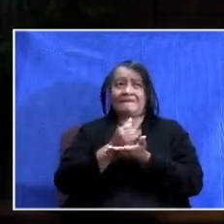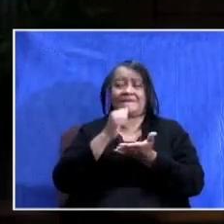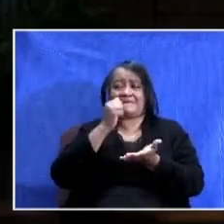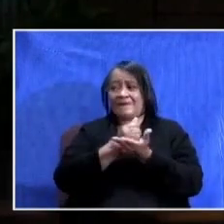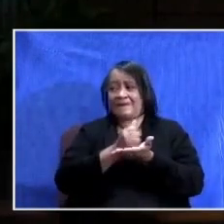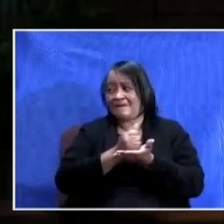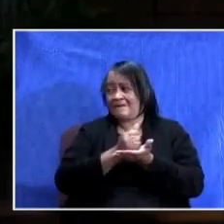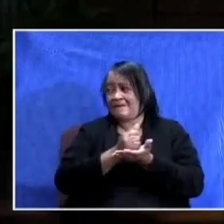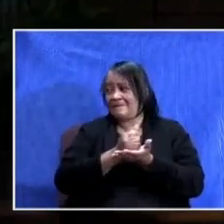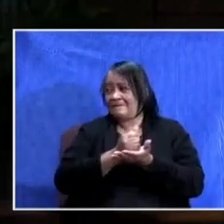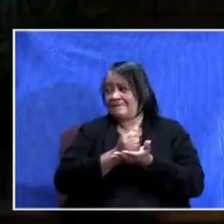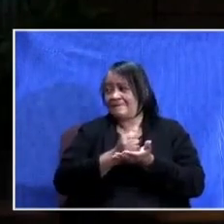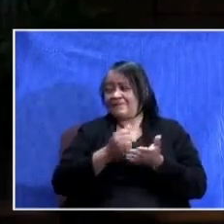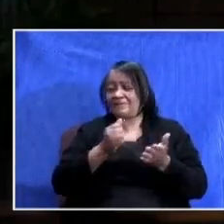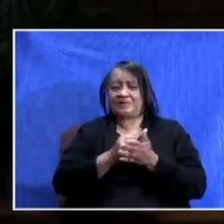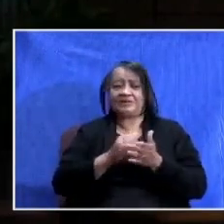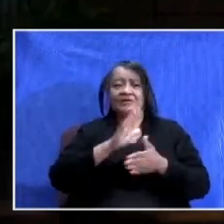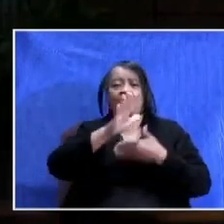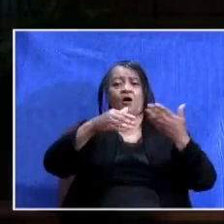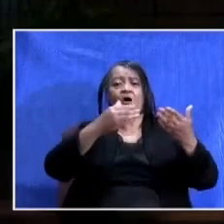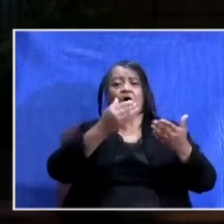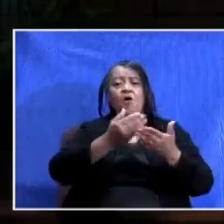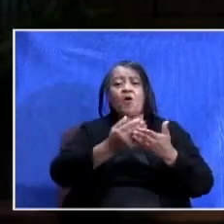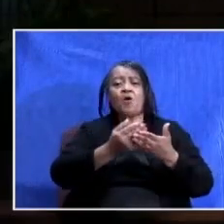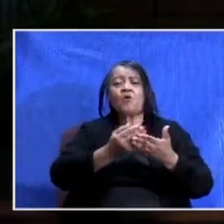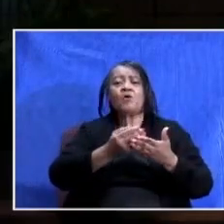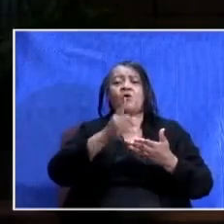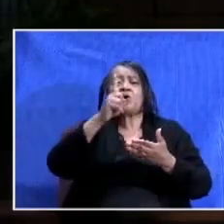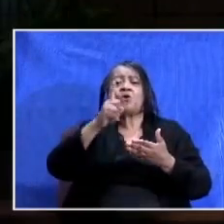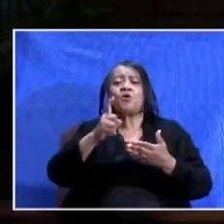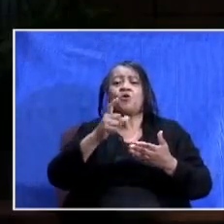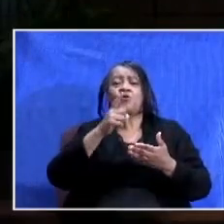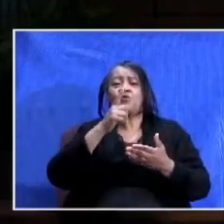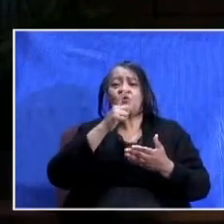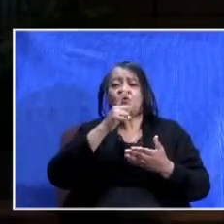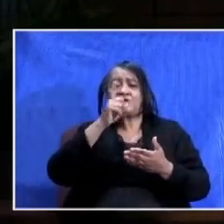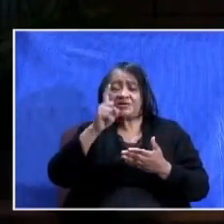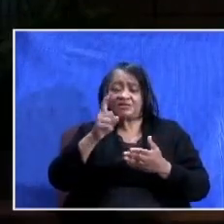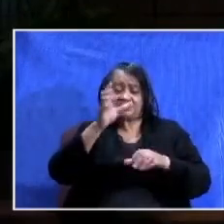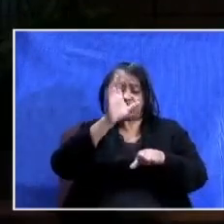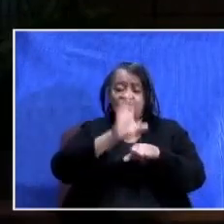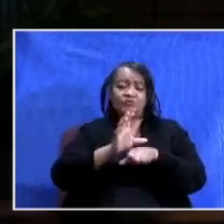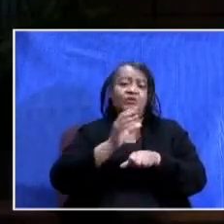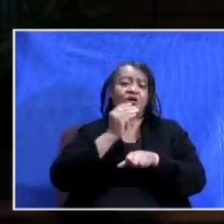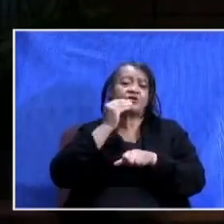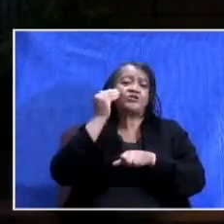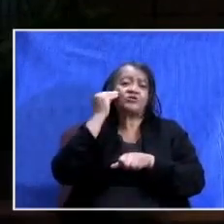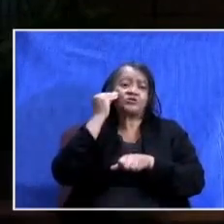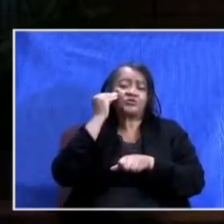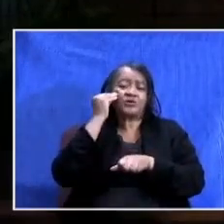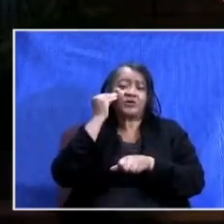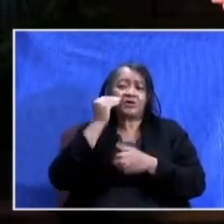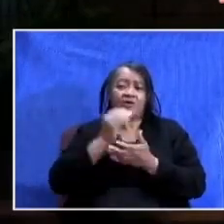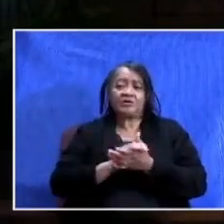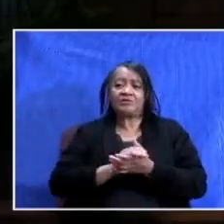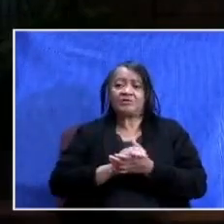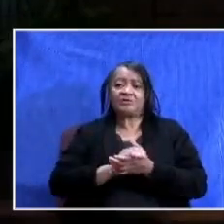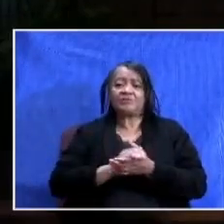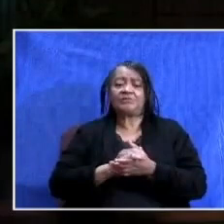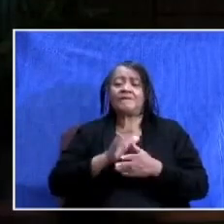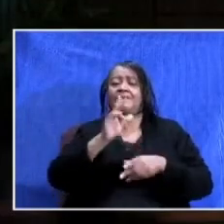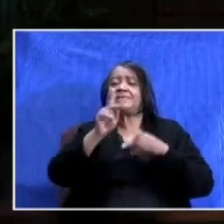Amen. Now listen to me. Everybody needs a church home. Everybody. That's